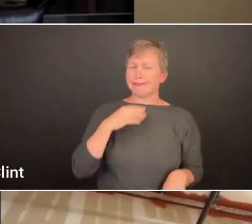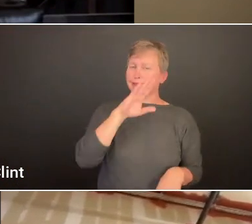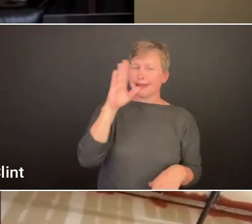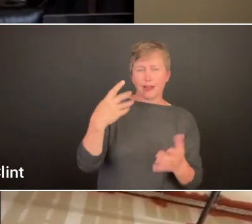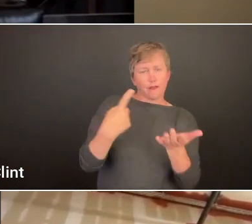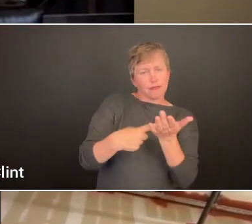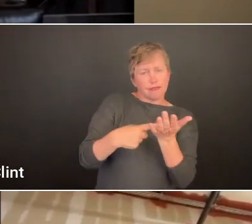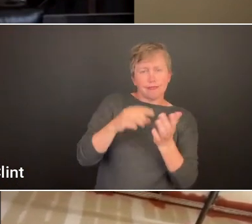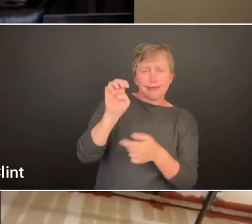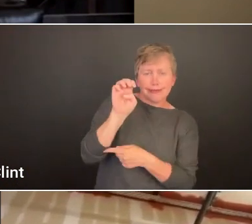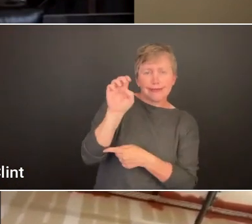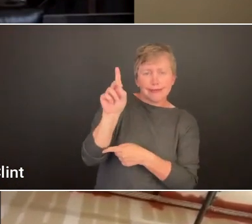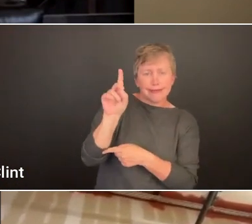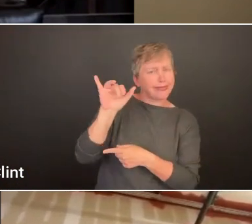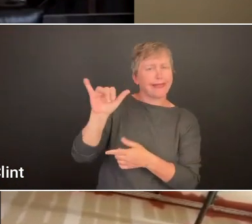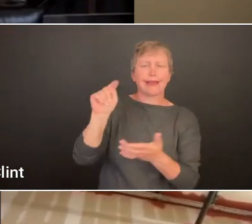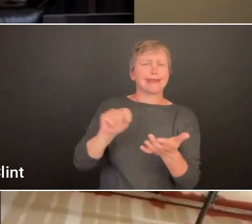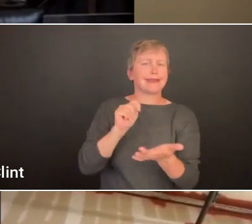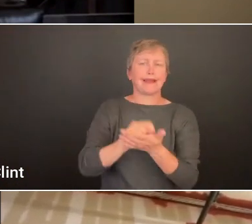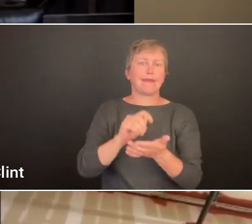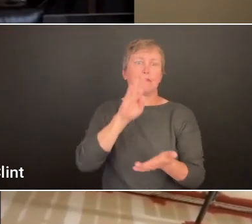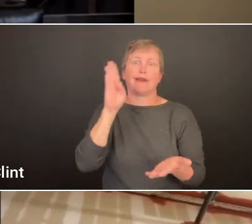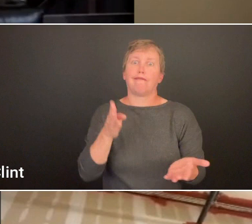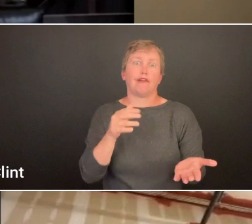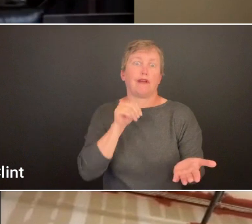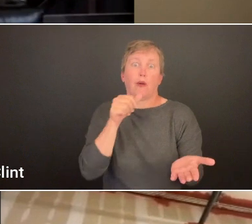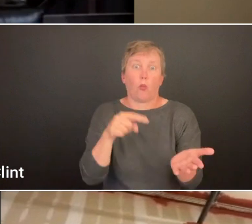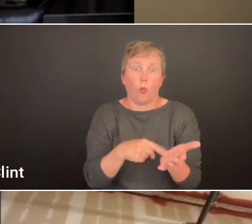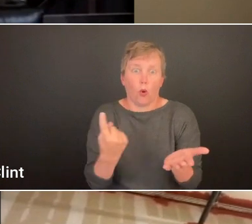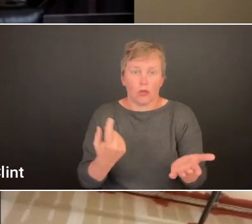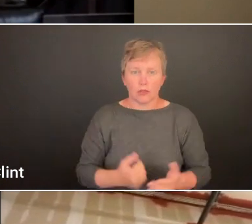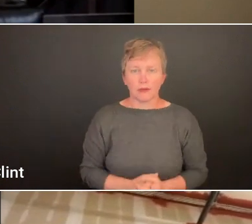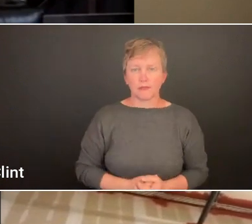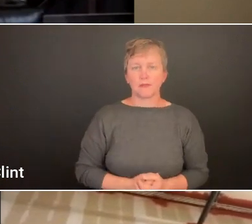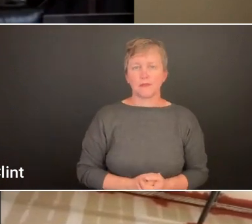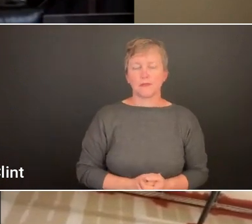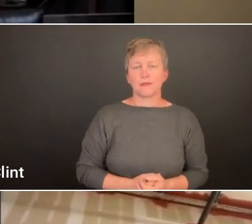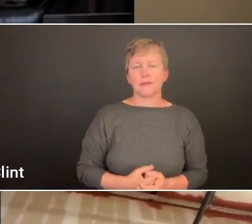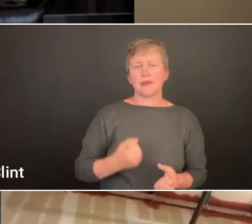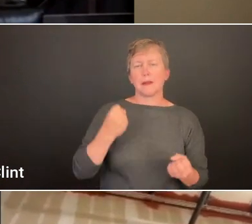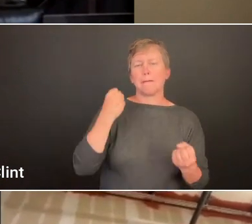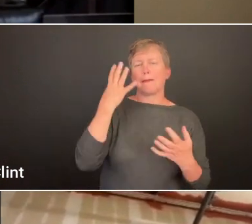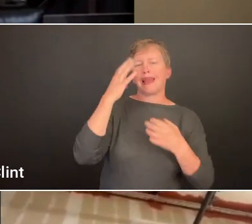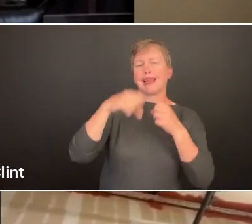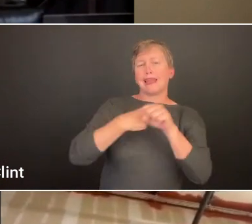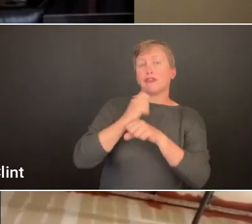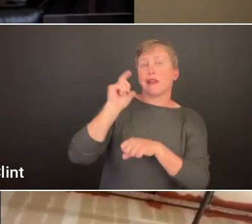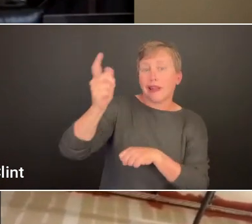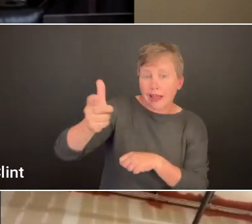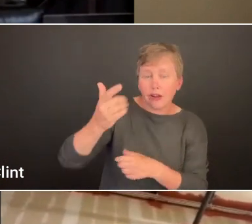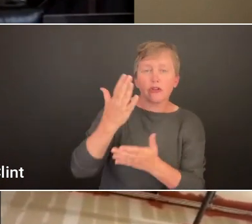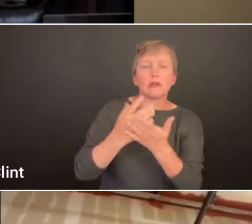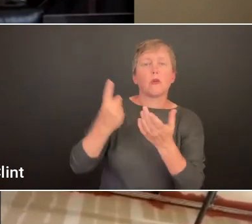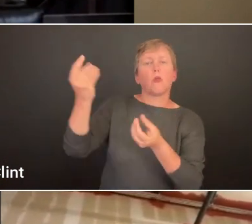So the ED part of it was never ever addressed, never ever. And then